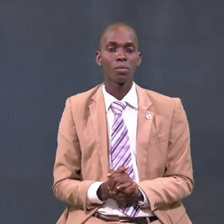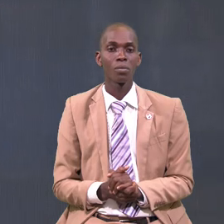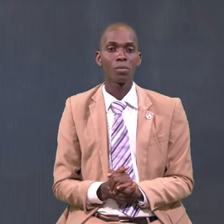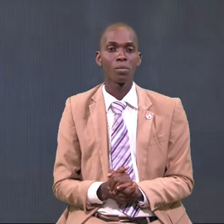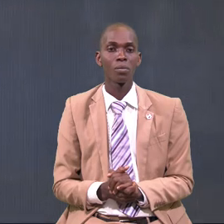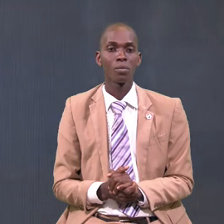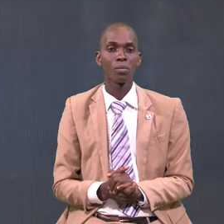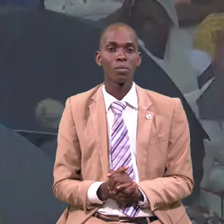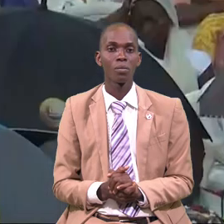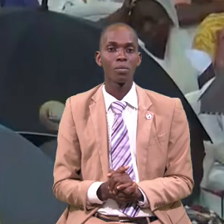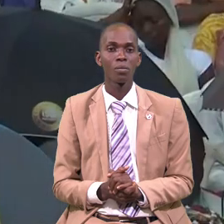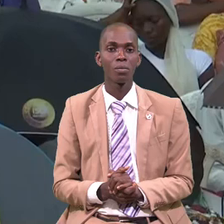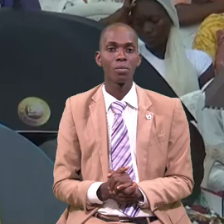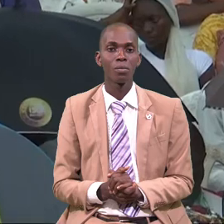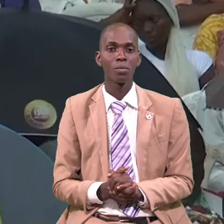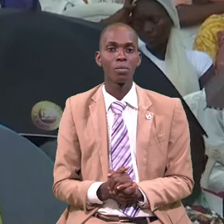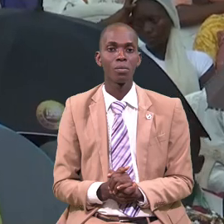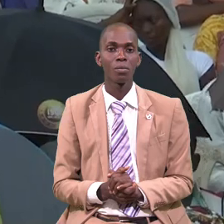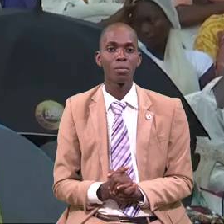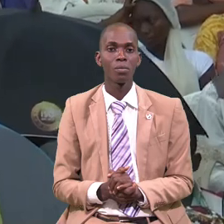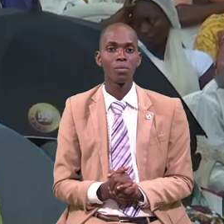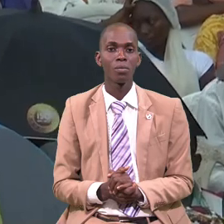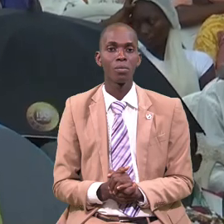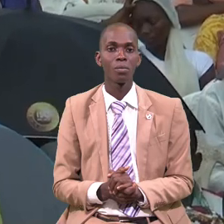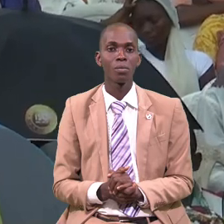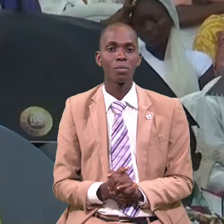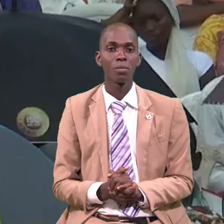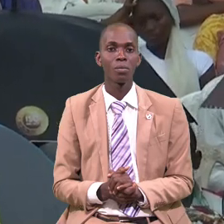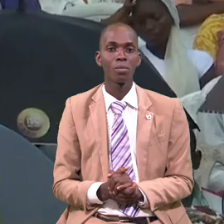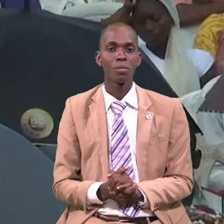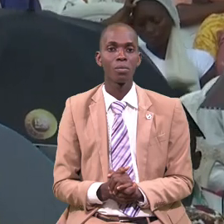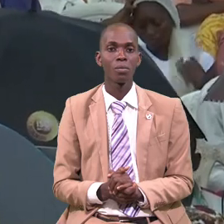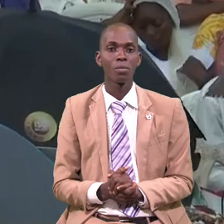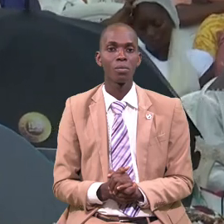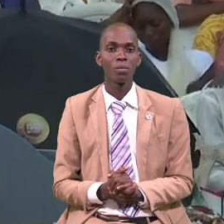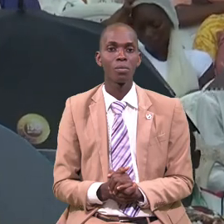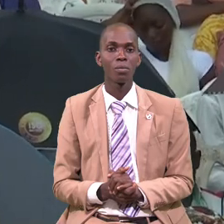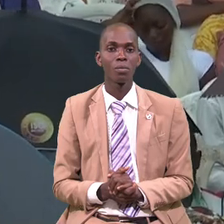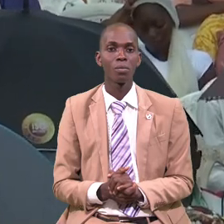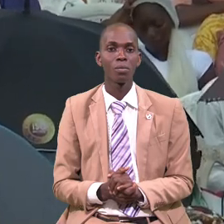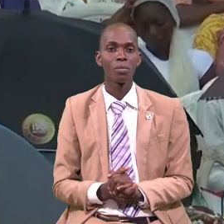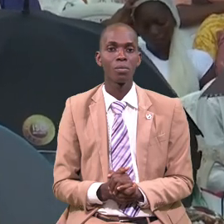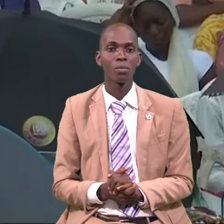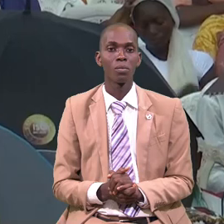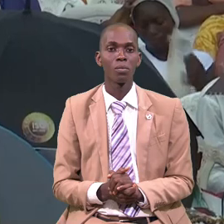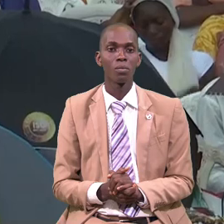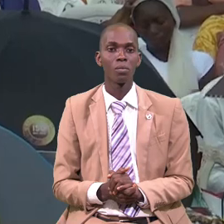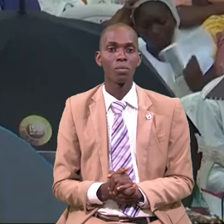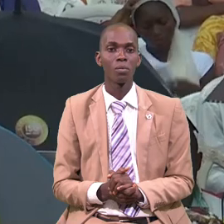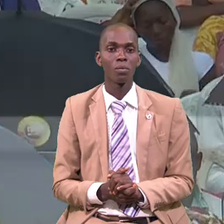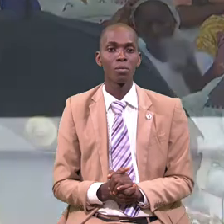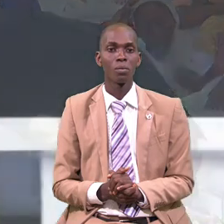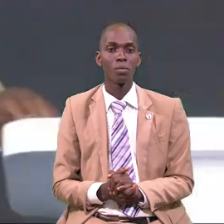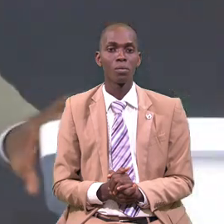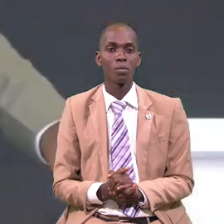men pleasers. They are not women pleasers. They are not